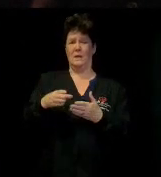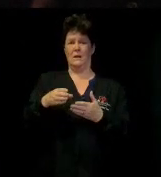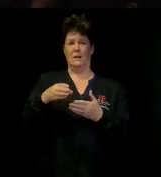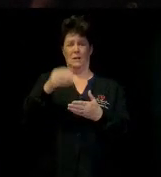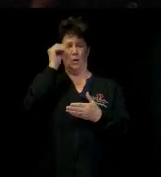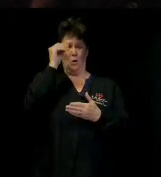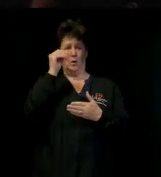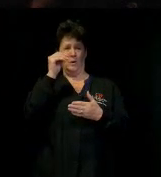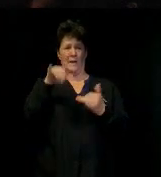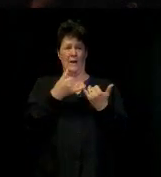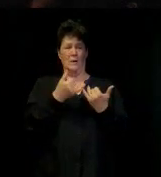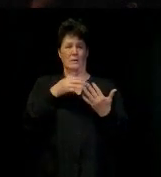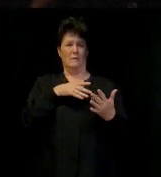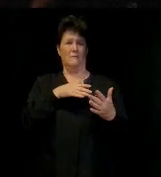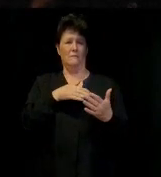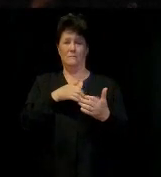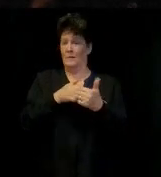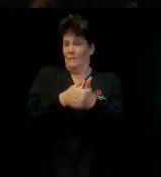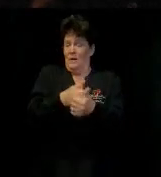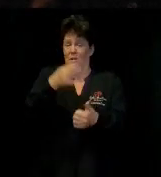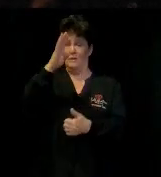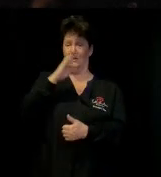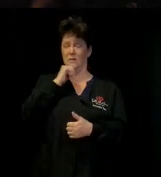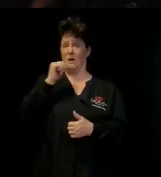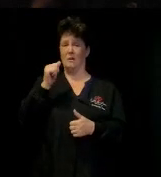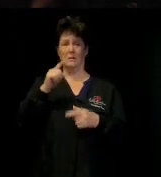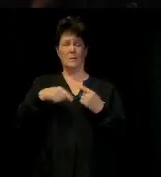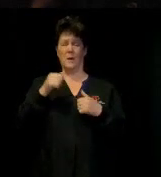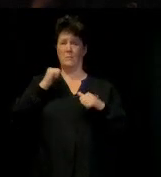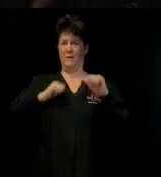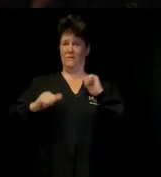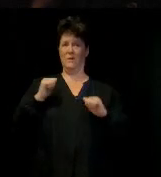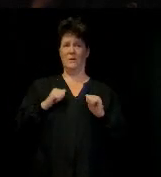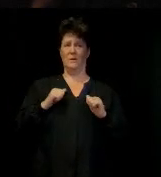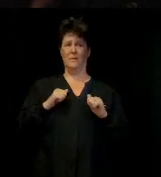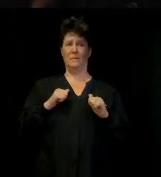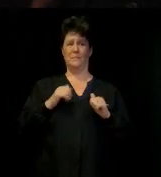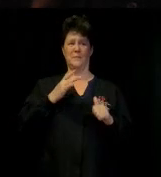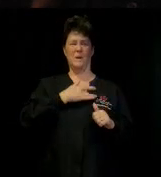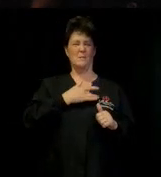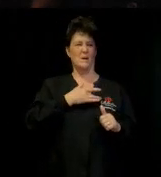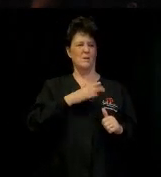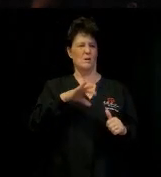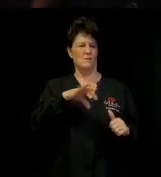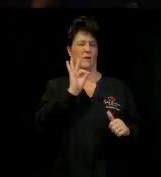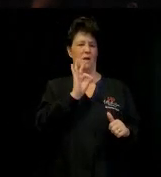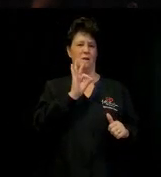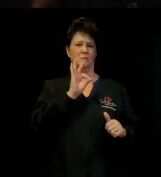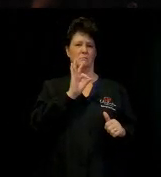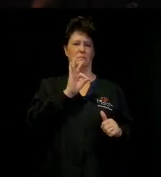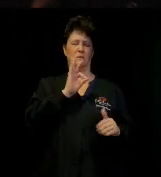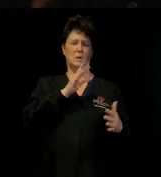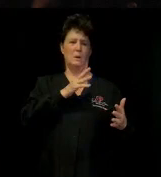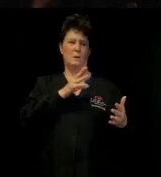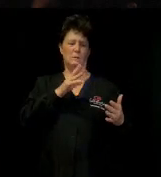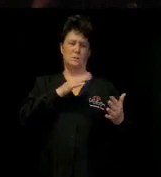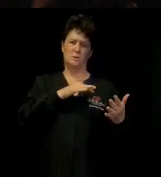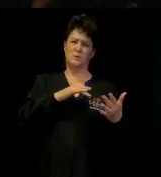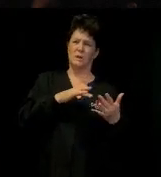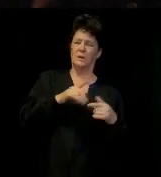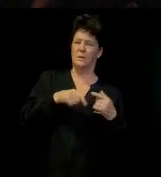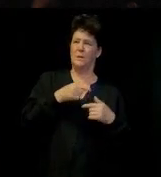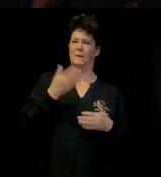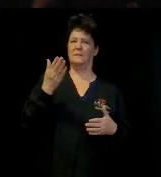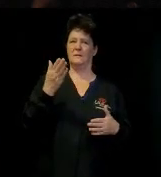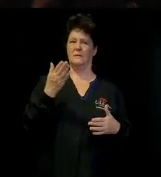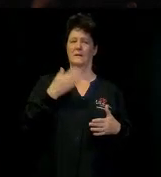put in the work. Not about performance, but about discovering the heart that's always been there to learn about. Because what I'm realizing is that if I'm